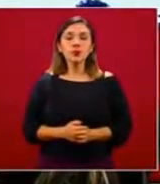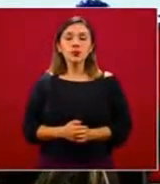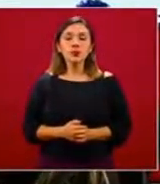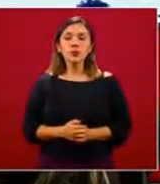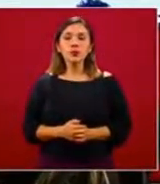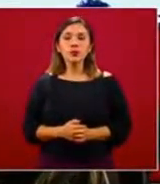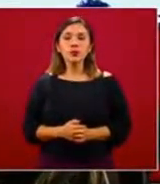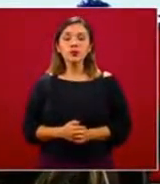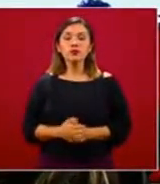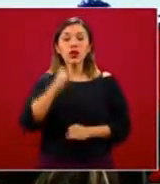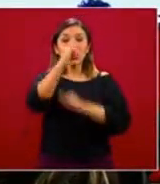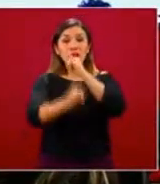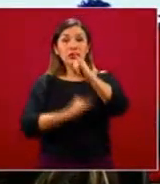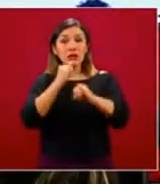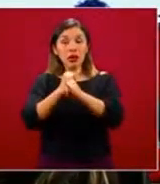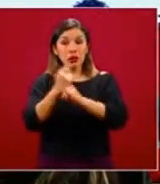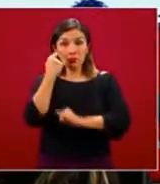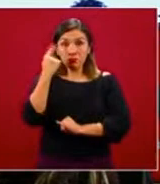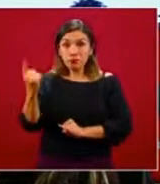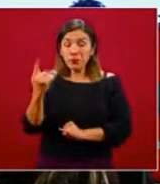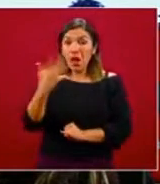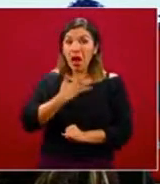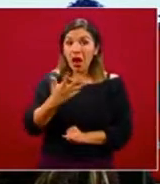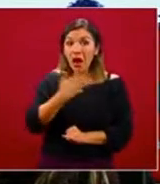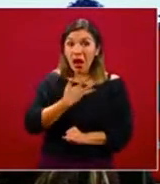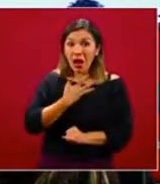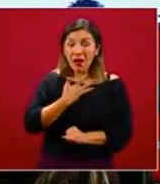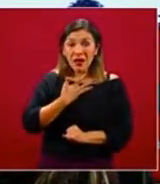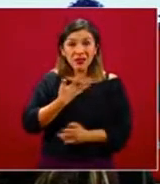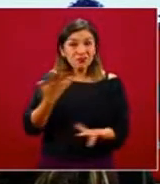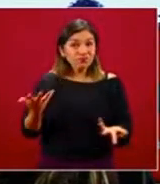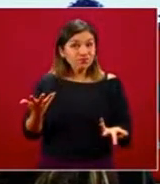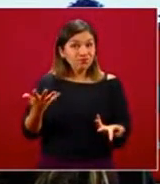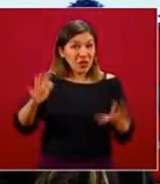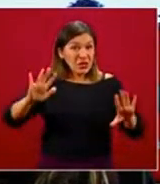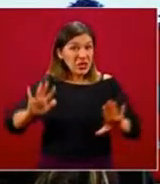This will be current up until Sunday.